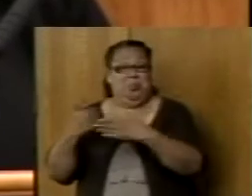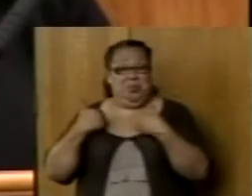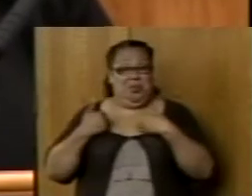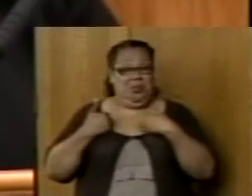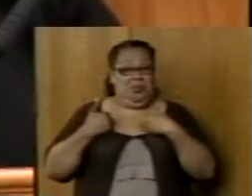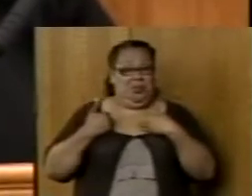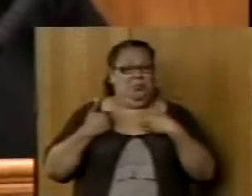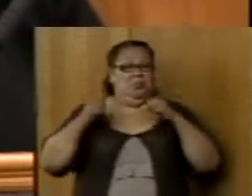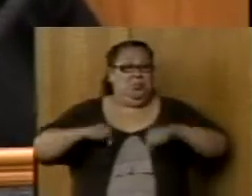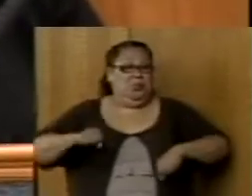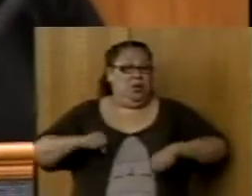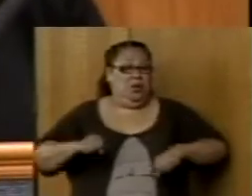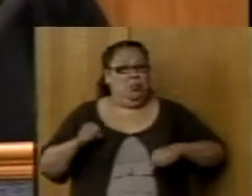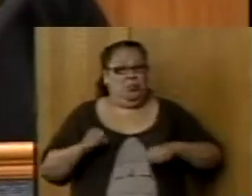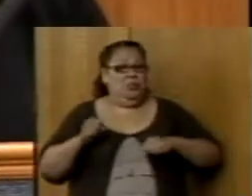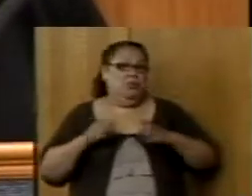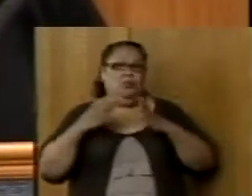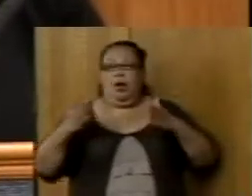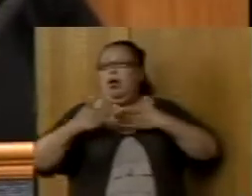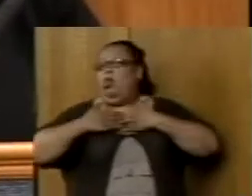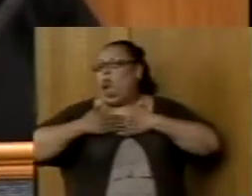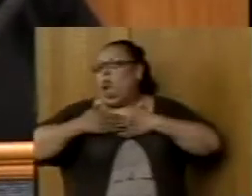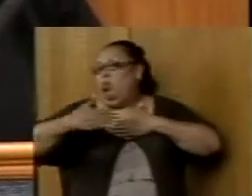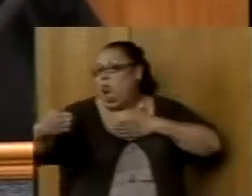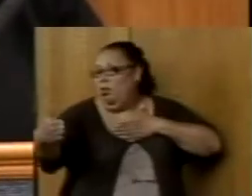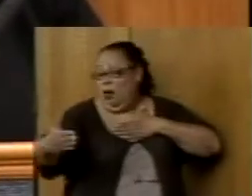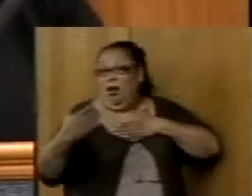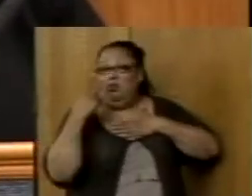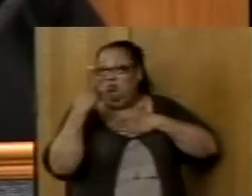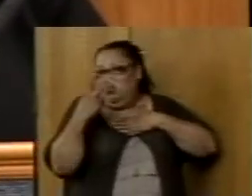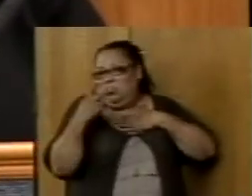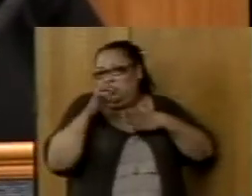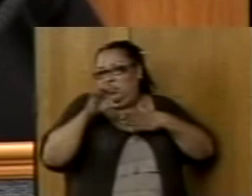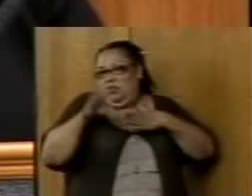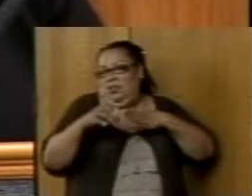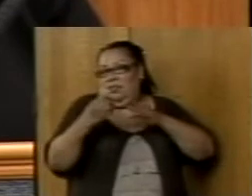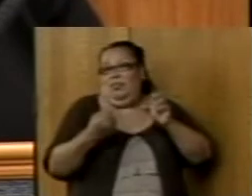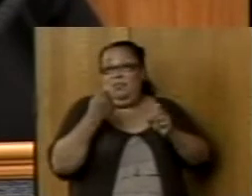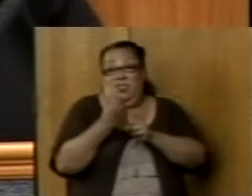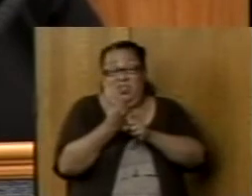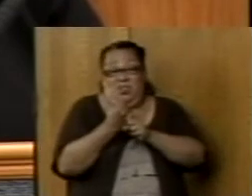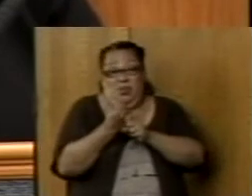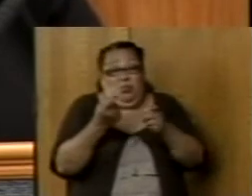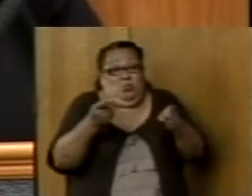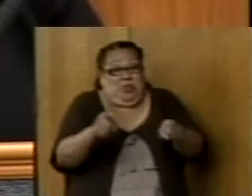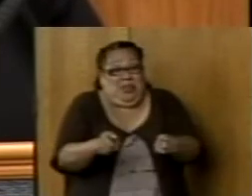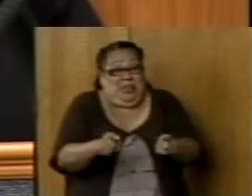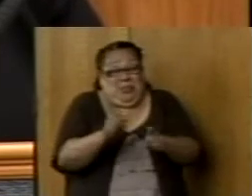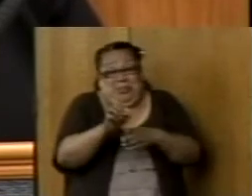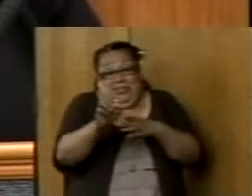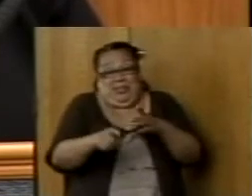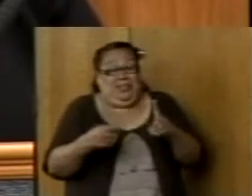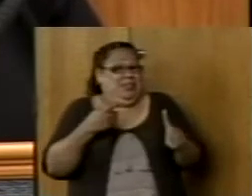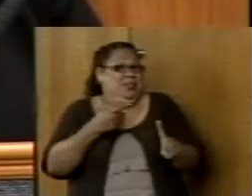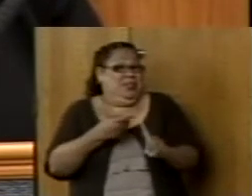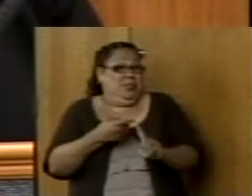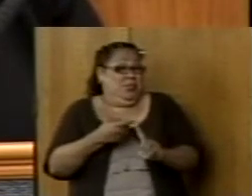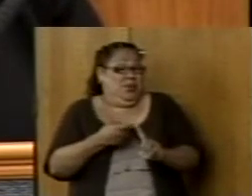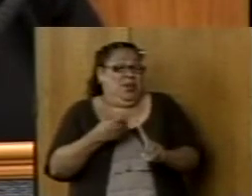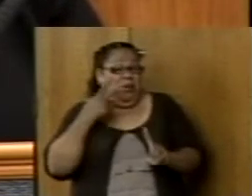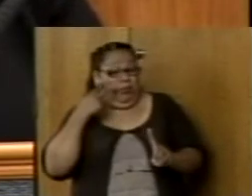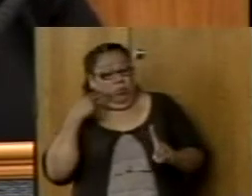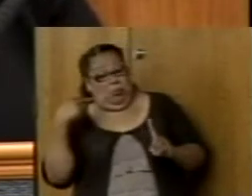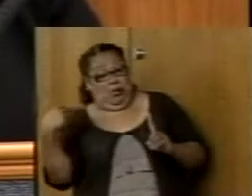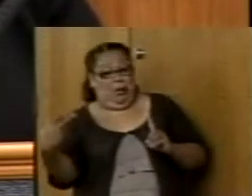be able to make huge strides, and you'll see that at the end of the year. Now, what happens at this point is when we talk about the usage, we can look